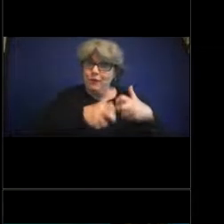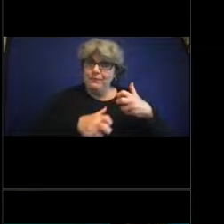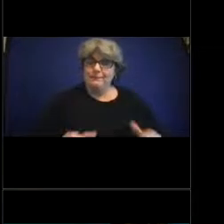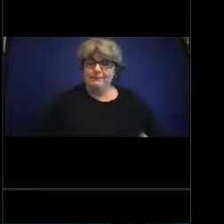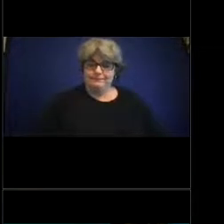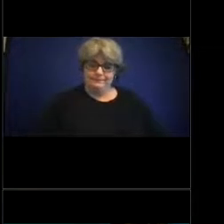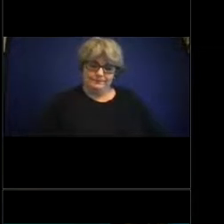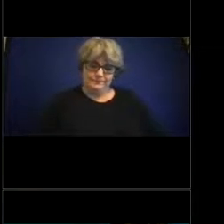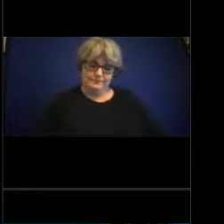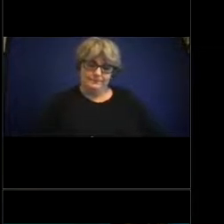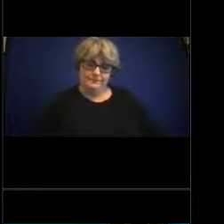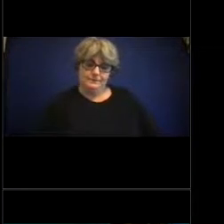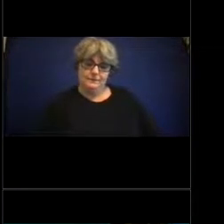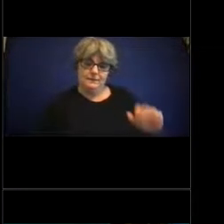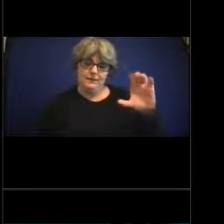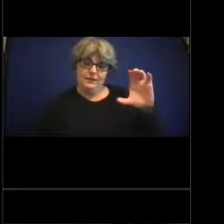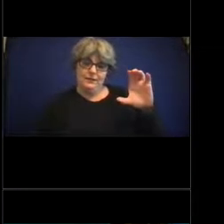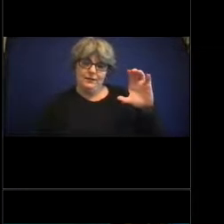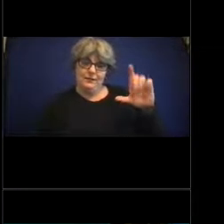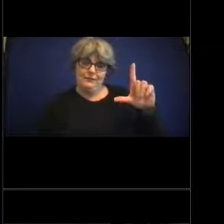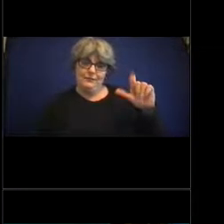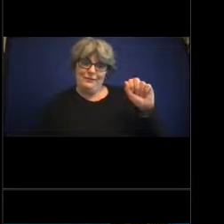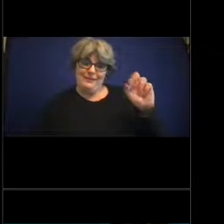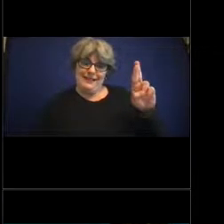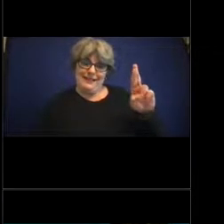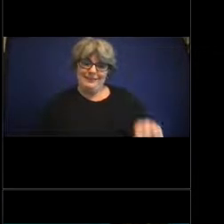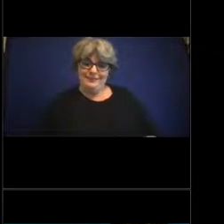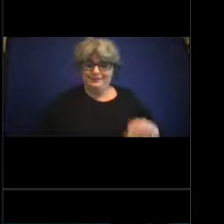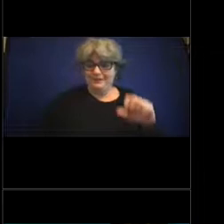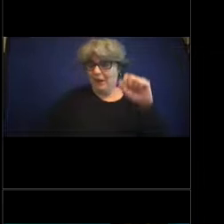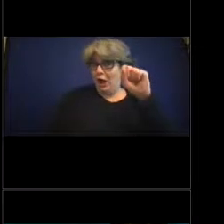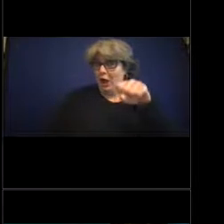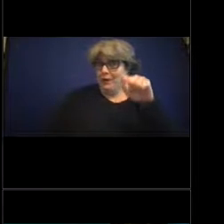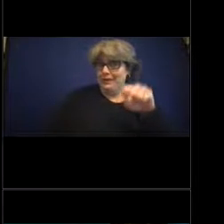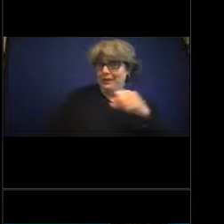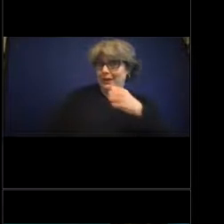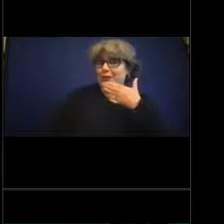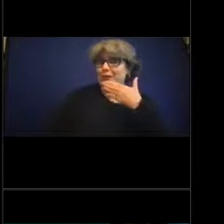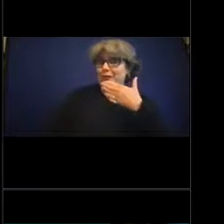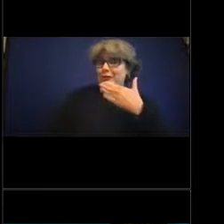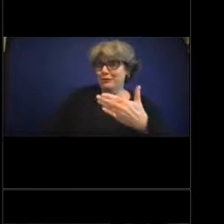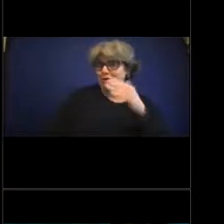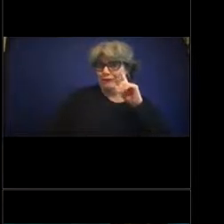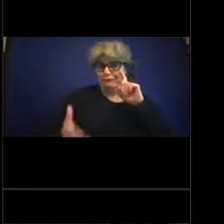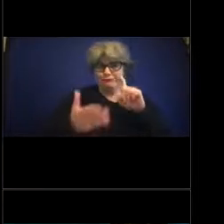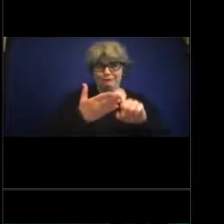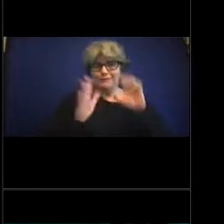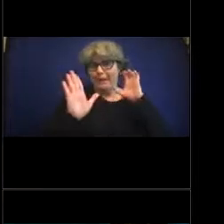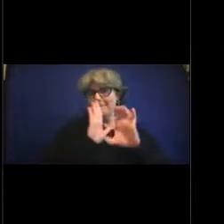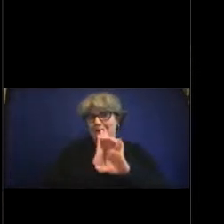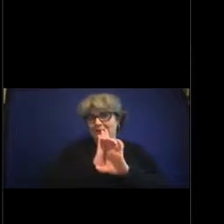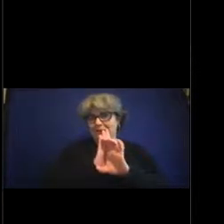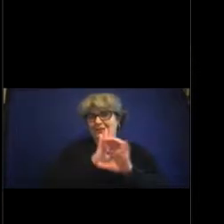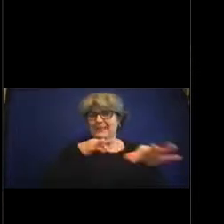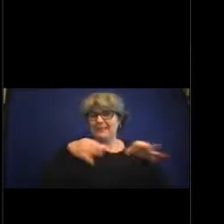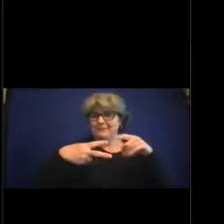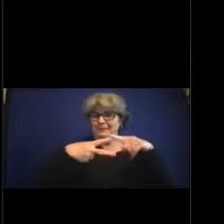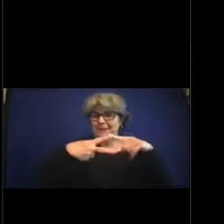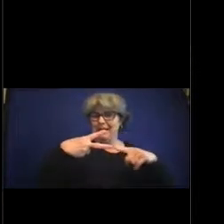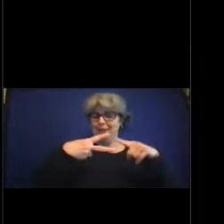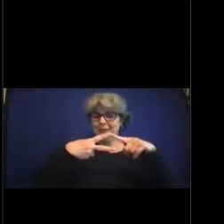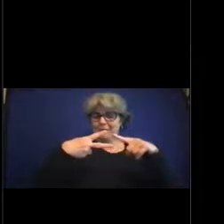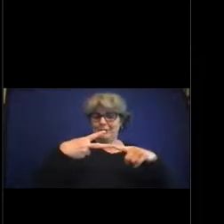And that is from Claire. Awesome. Yeah, those are some really great observations. And I want to kind of touch on both of them.